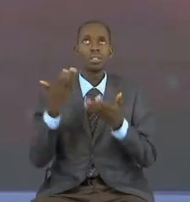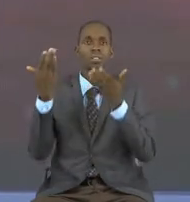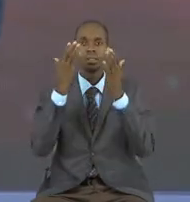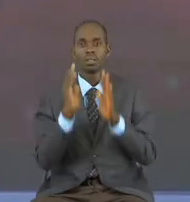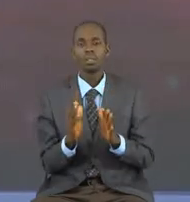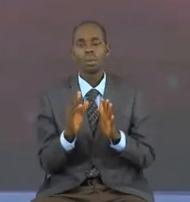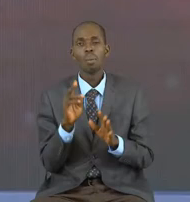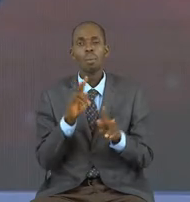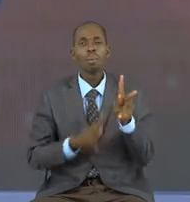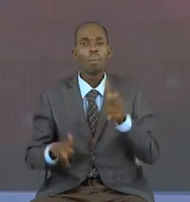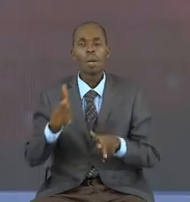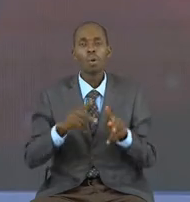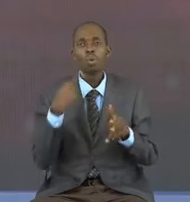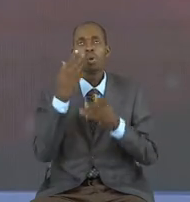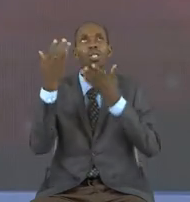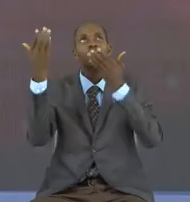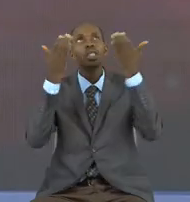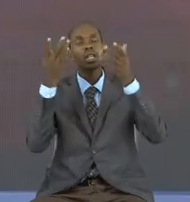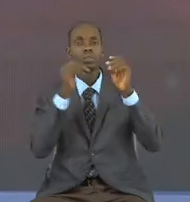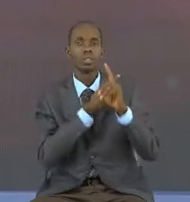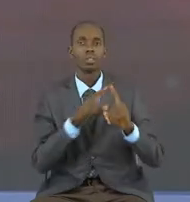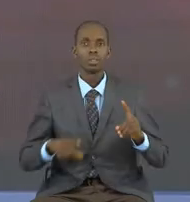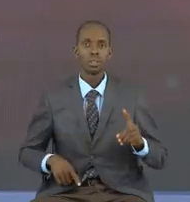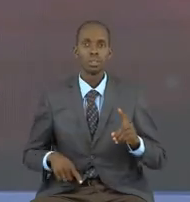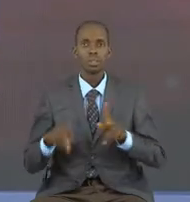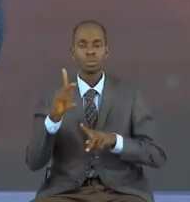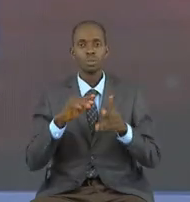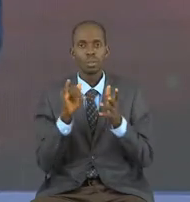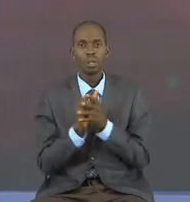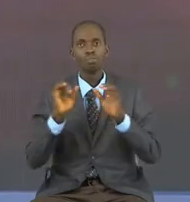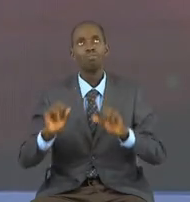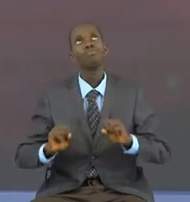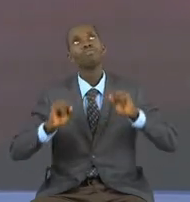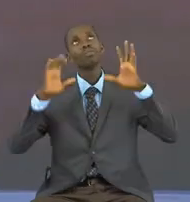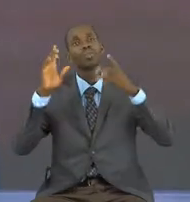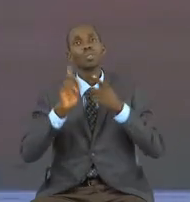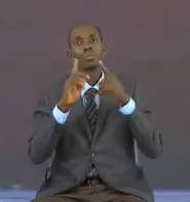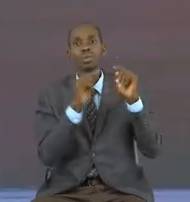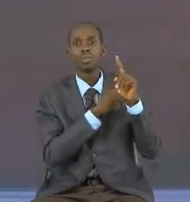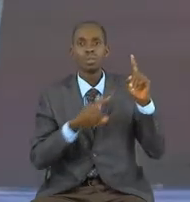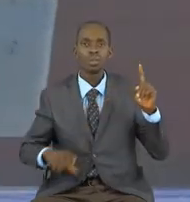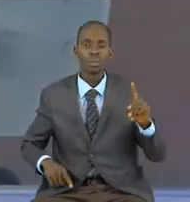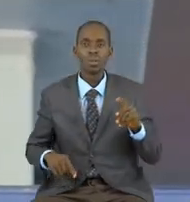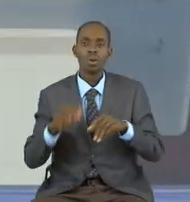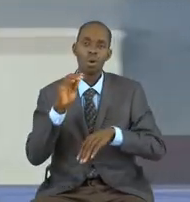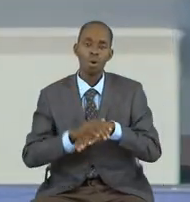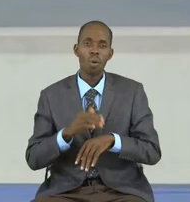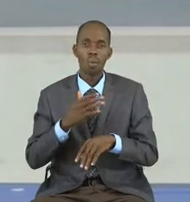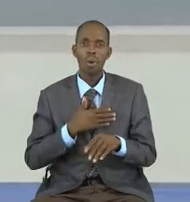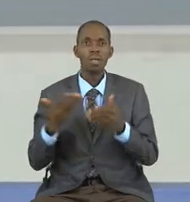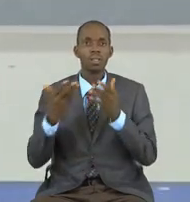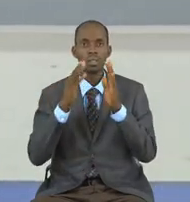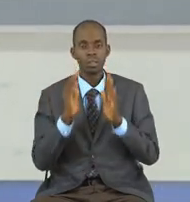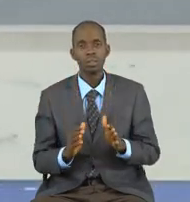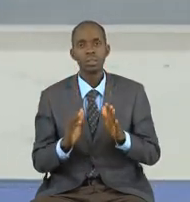Lord, on my servants, those who submit to the Lord, on my servants, those who